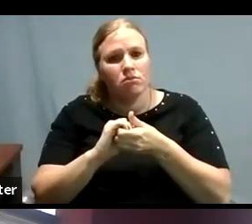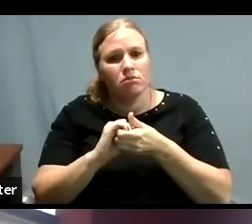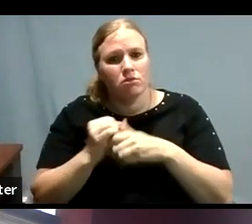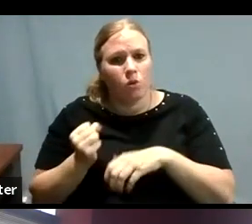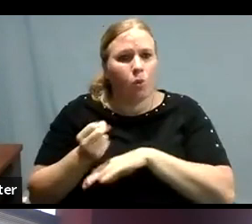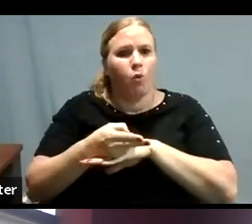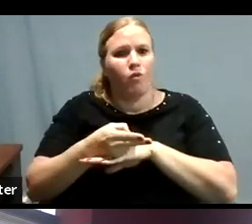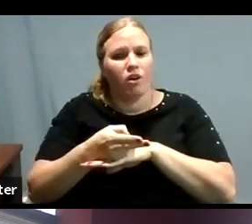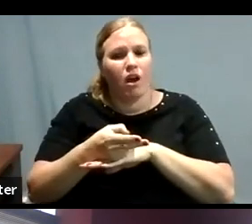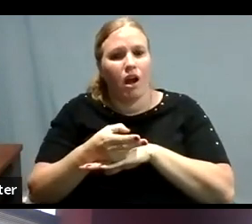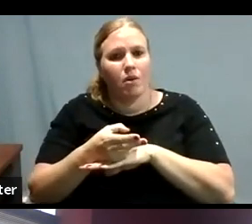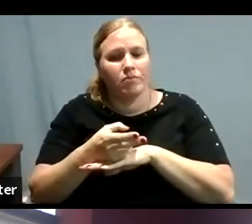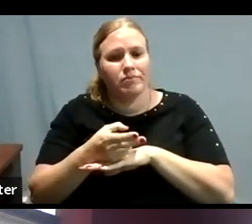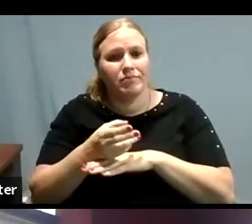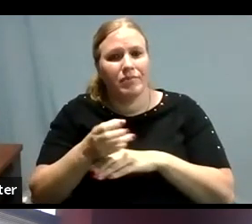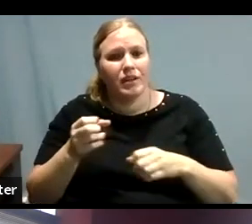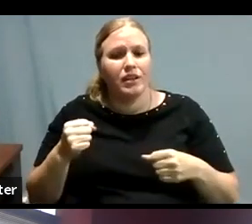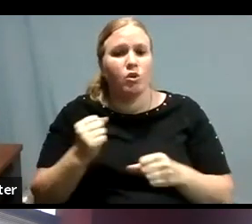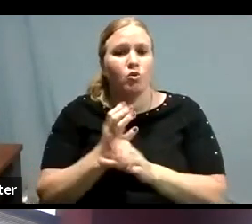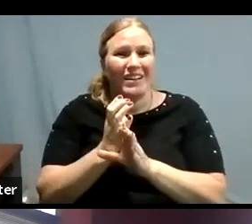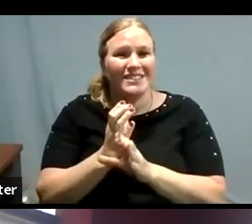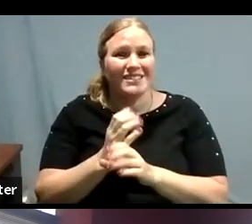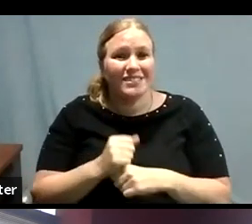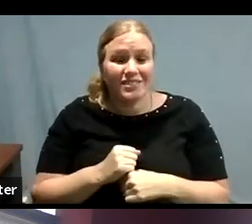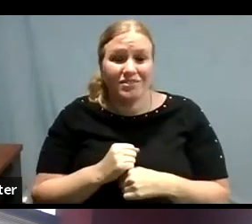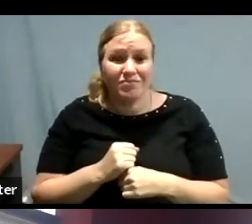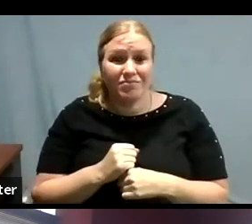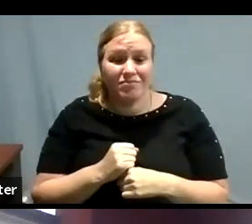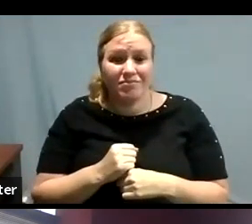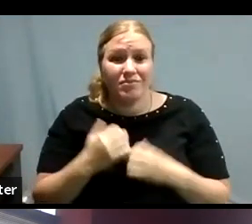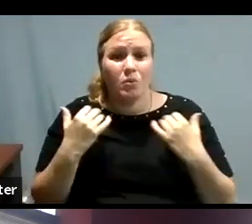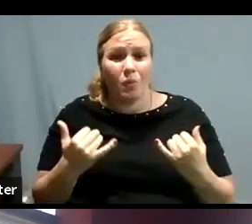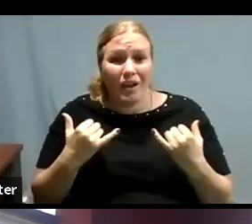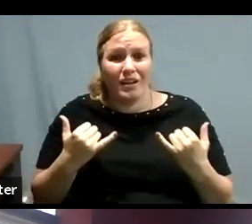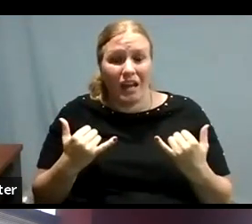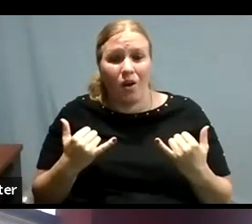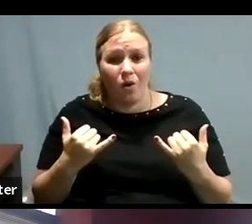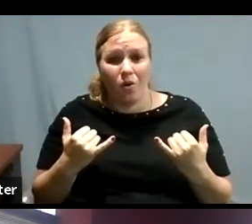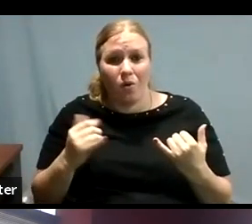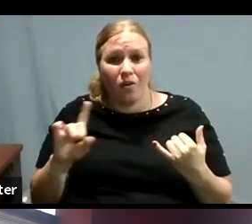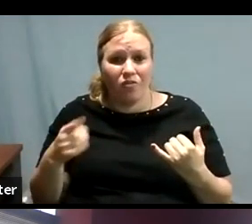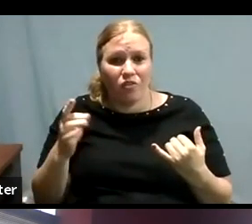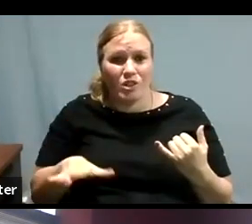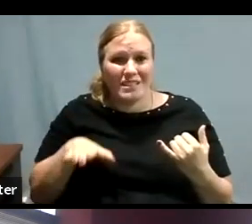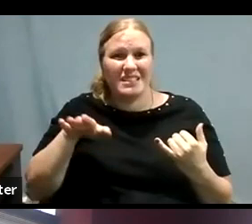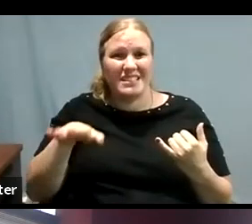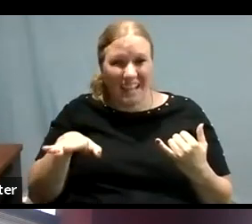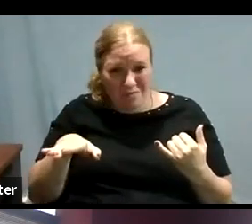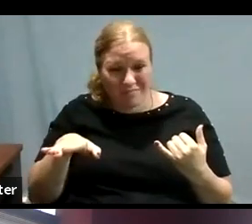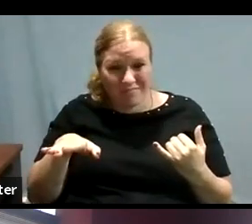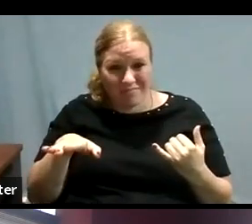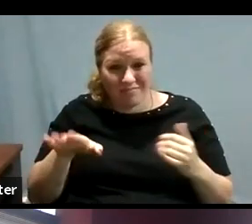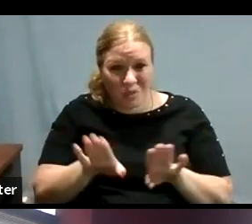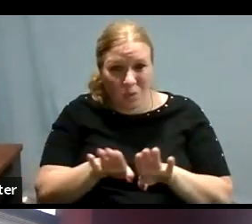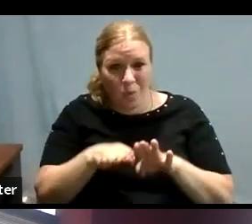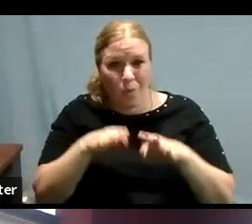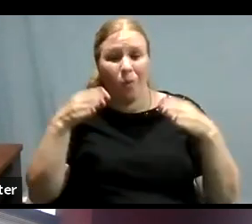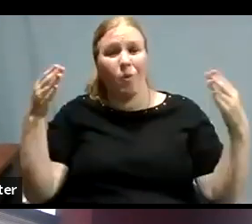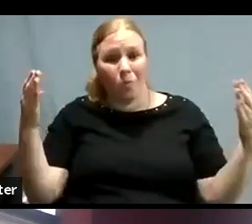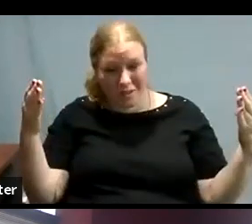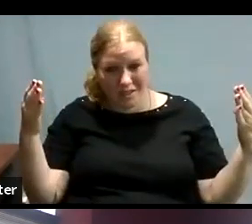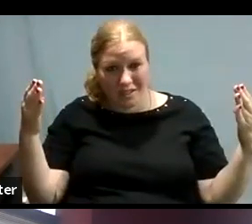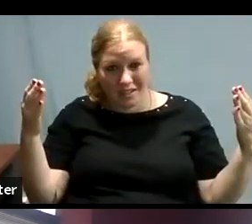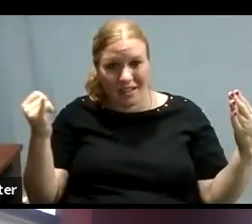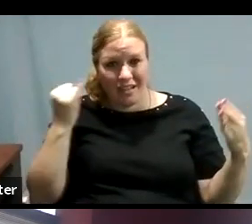crisis. And if right now, the first step that we've taken to open up, if people disagree